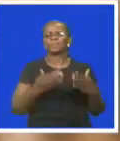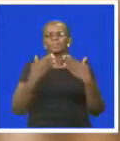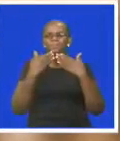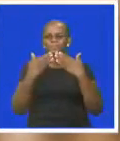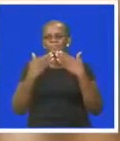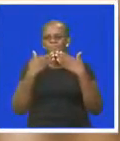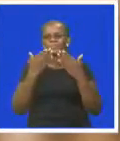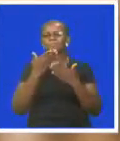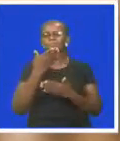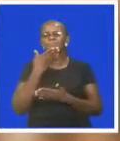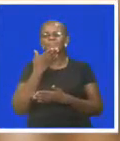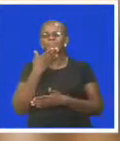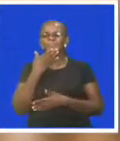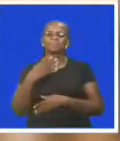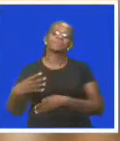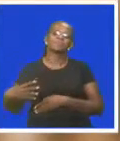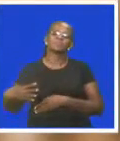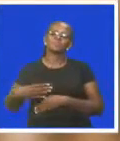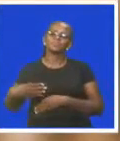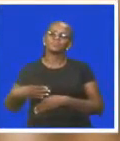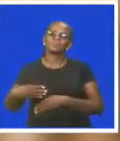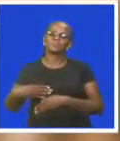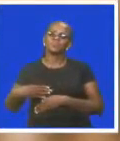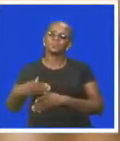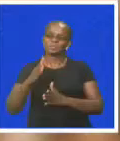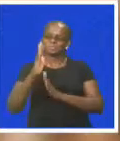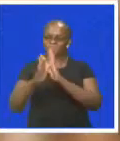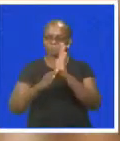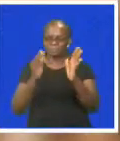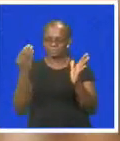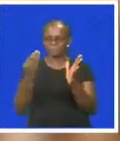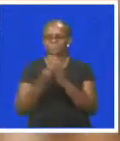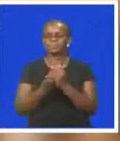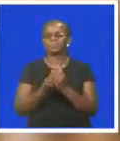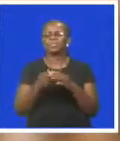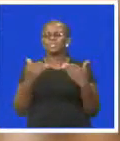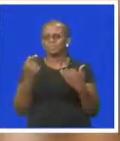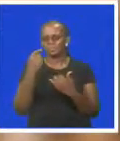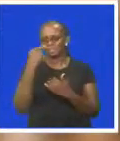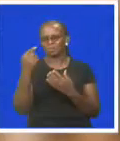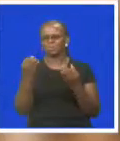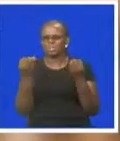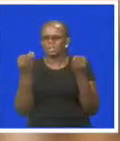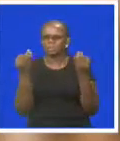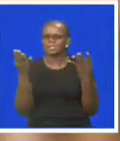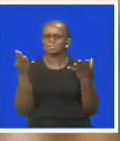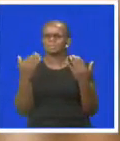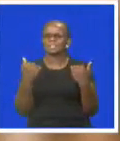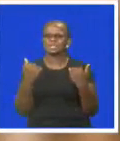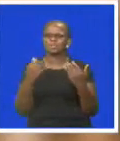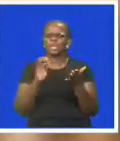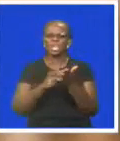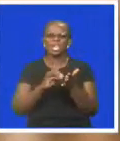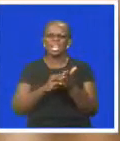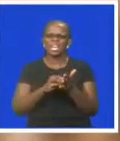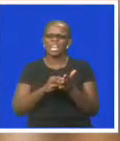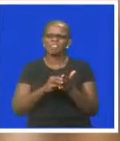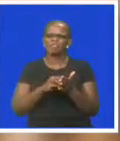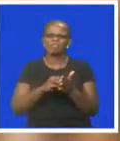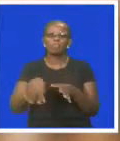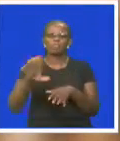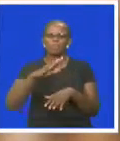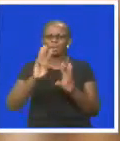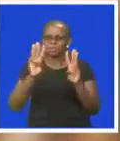boys and girls, for doing the shapes with me. Now let us move on to the numbers. Numbers are everywhere where we are.